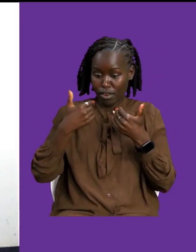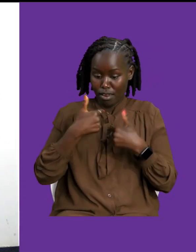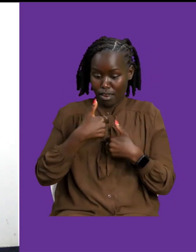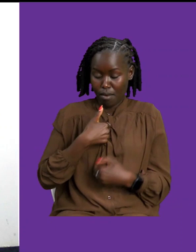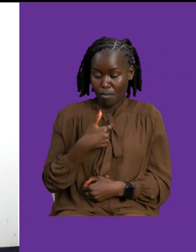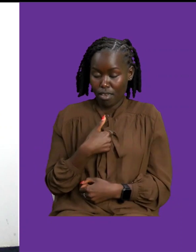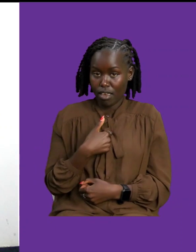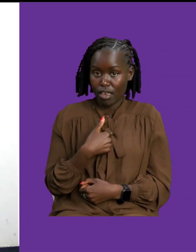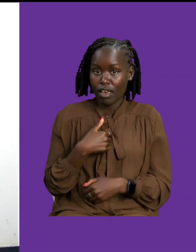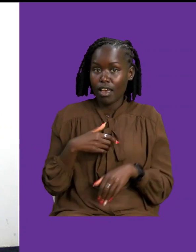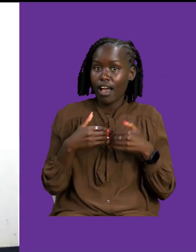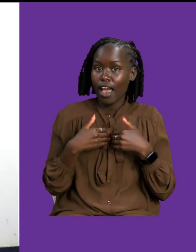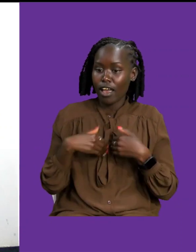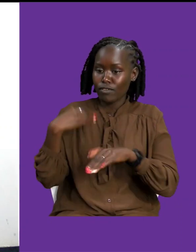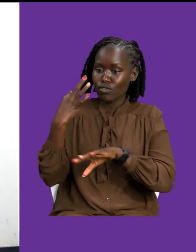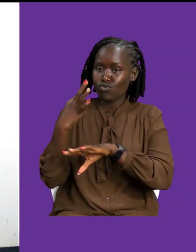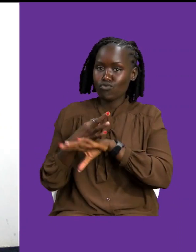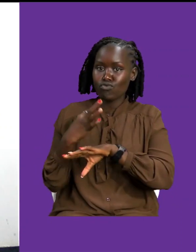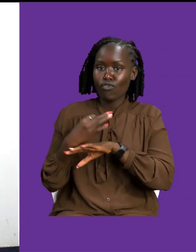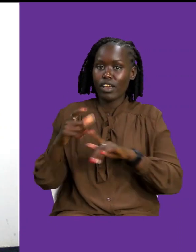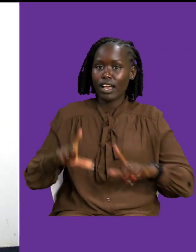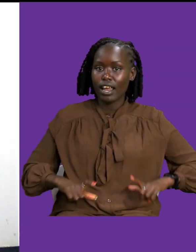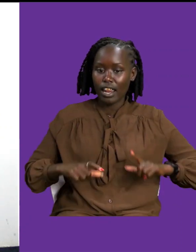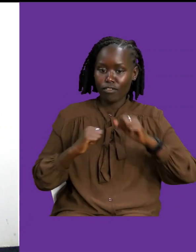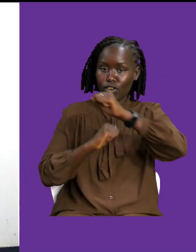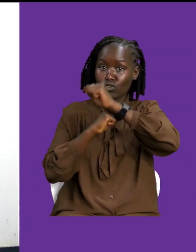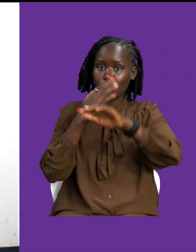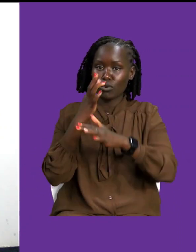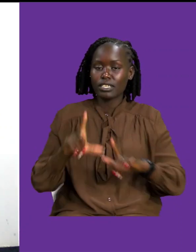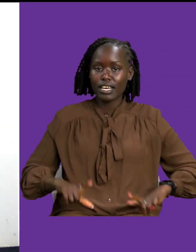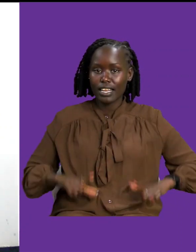I had to fake a life to support the lie.